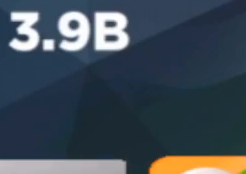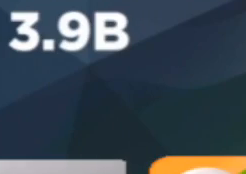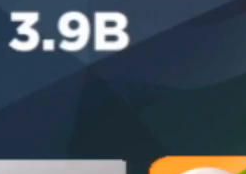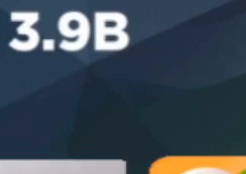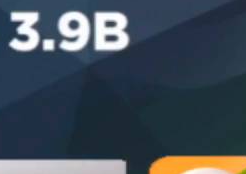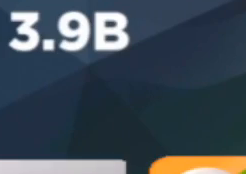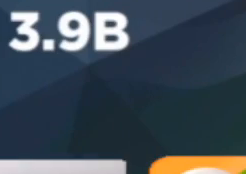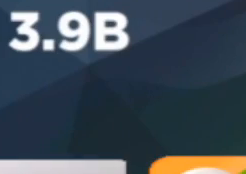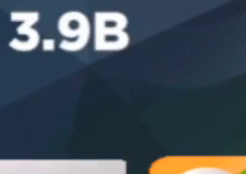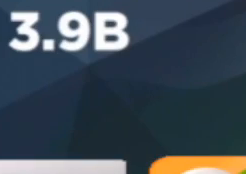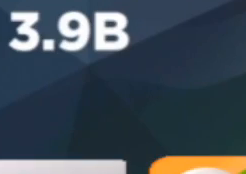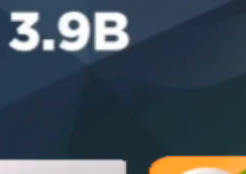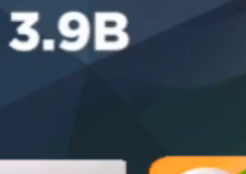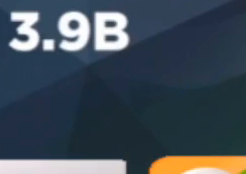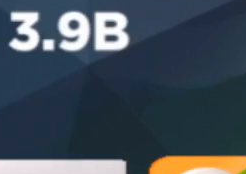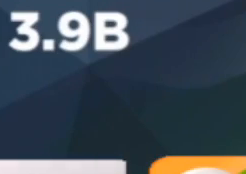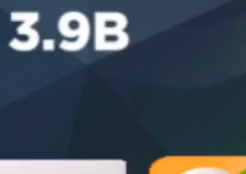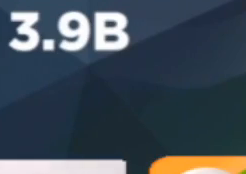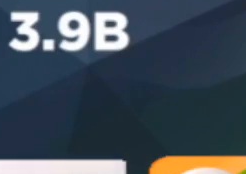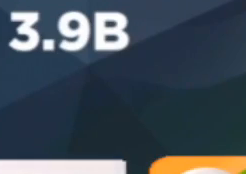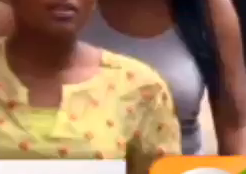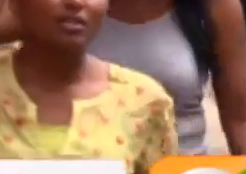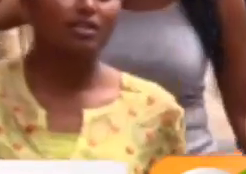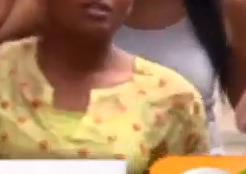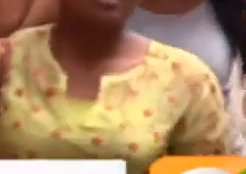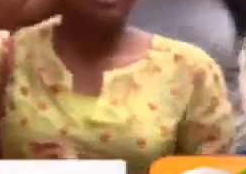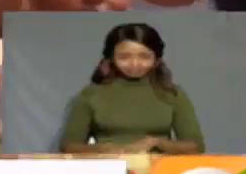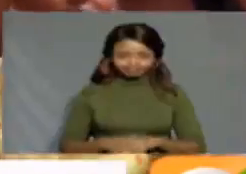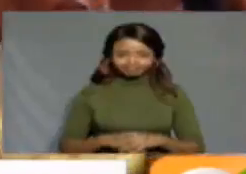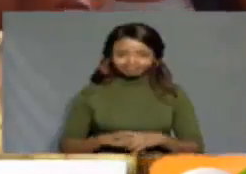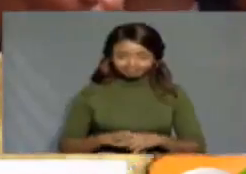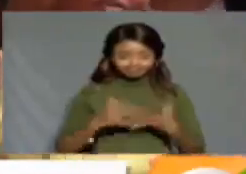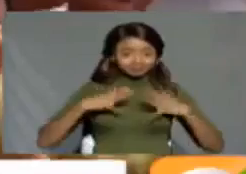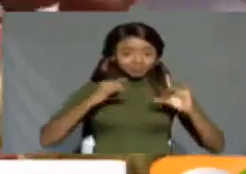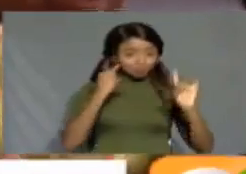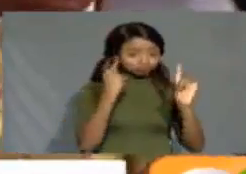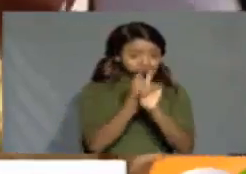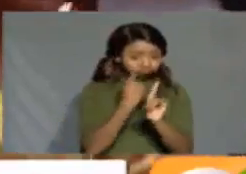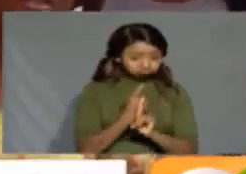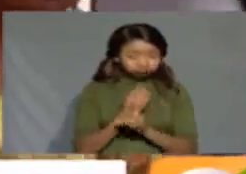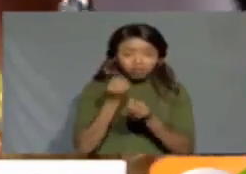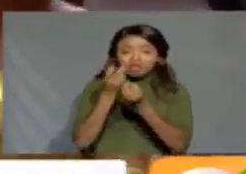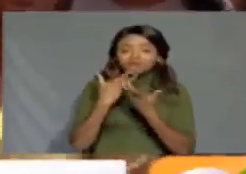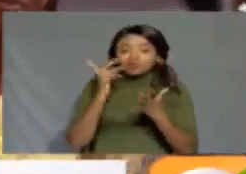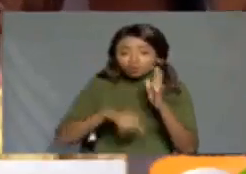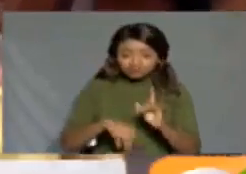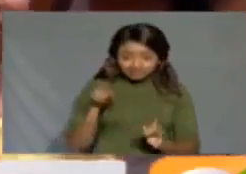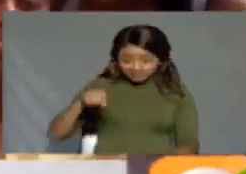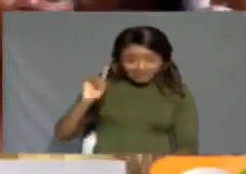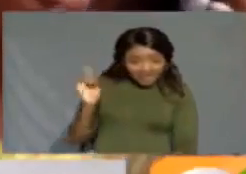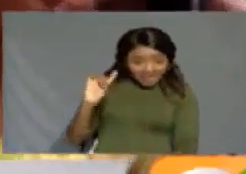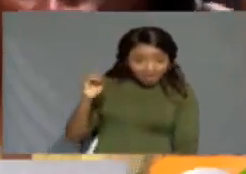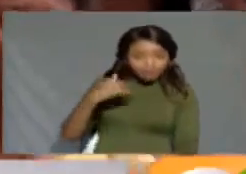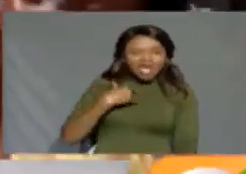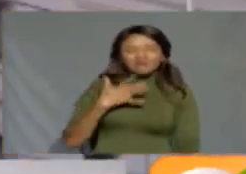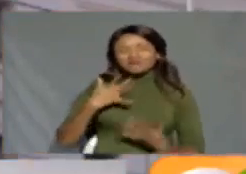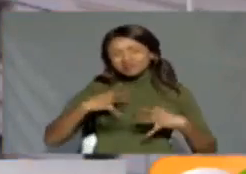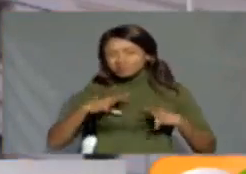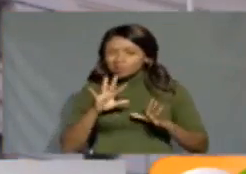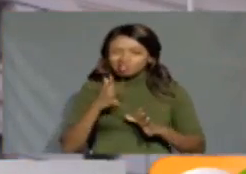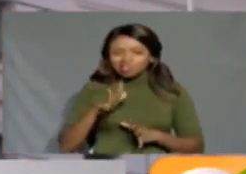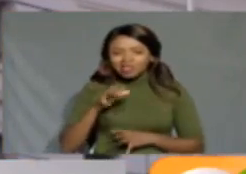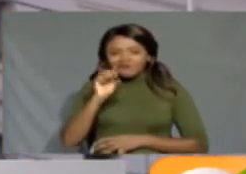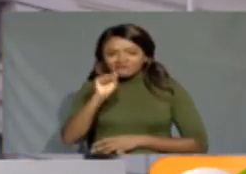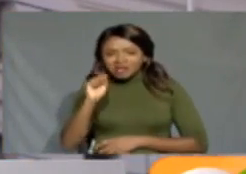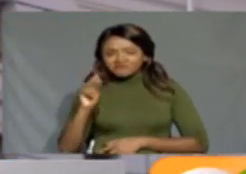just over 143,000 people. Different sources estimate Nairobi to have a population of nearly 5 million, if not